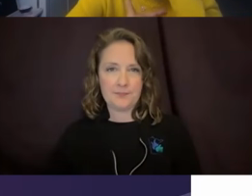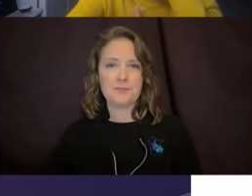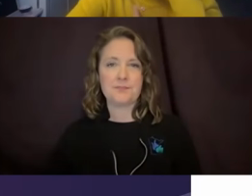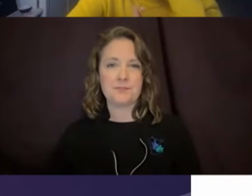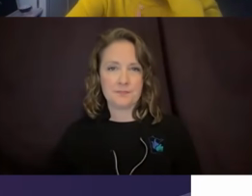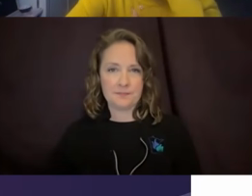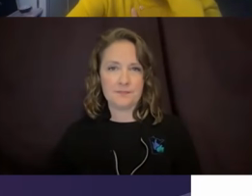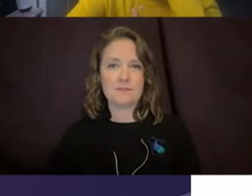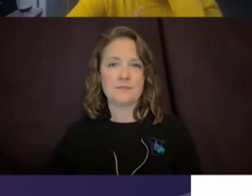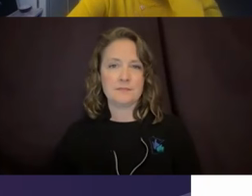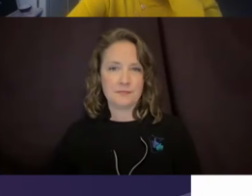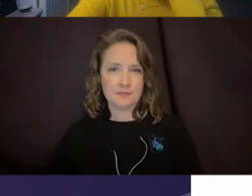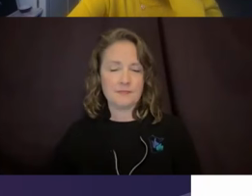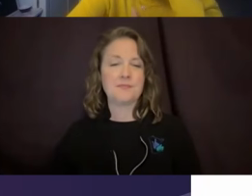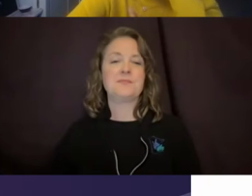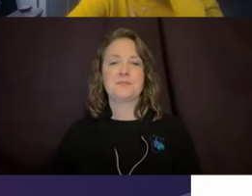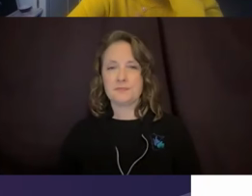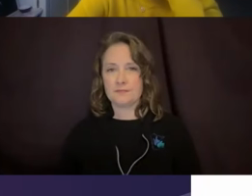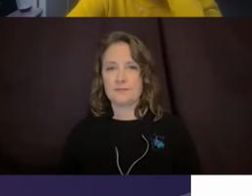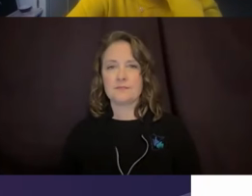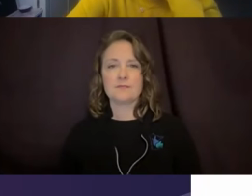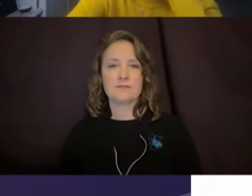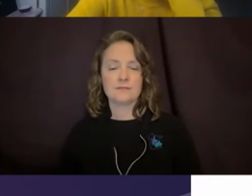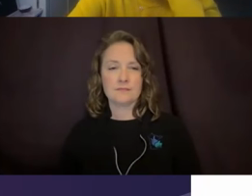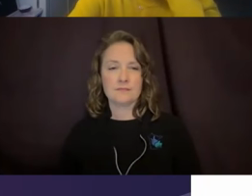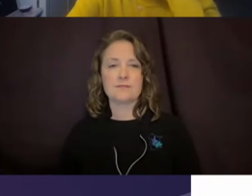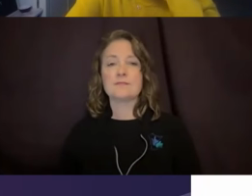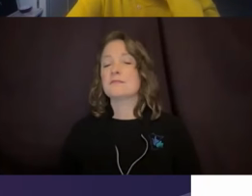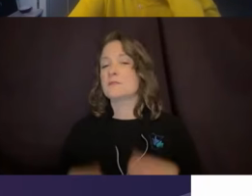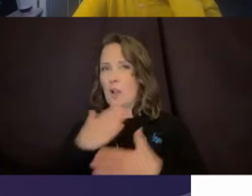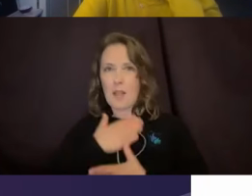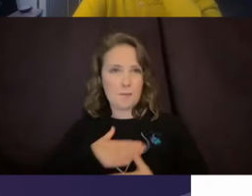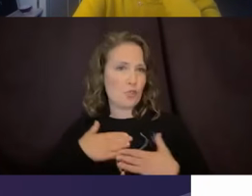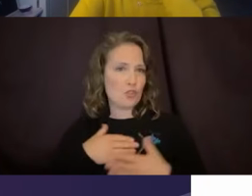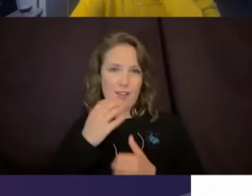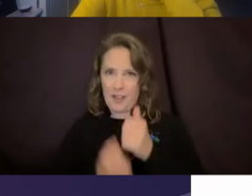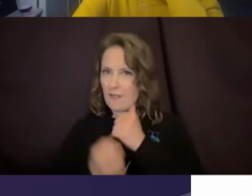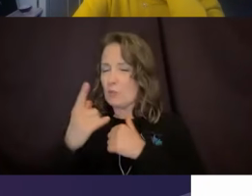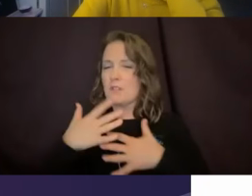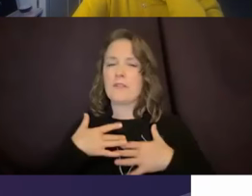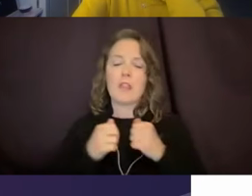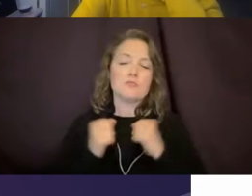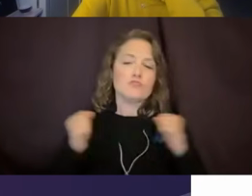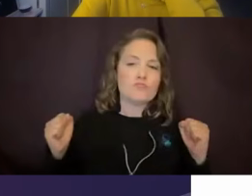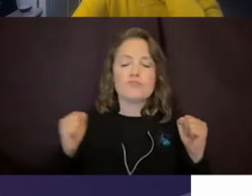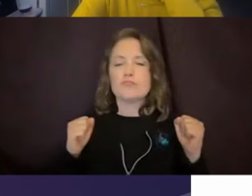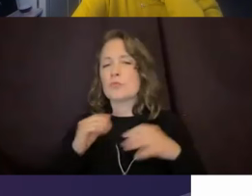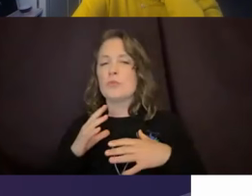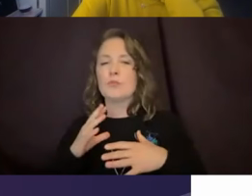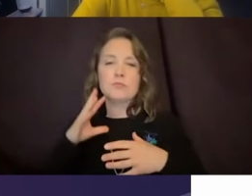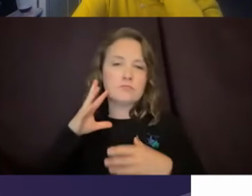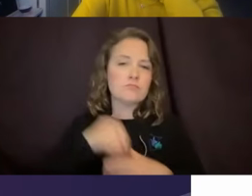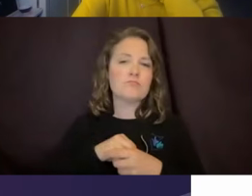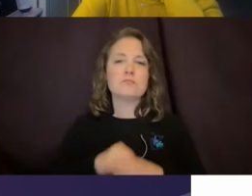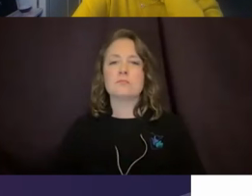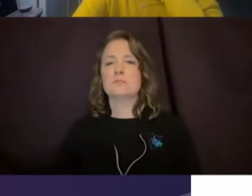childhood survivors of abuse themselves too. So I appreciate everyone's vulnerability and engaging with that. But these are some that we've heard of: I'm bad,